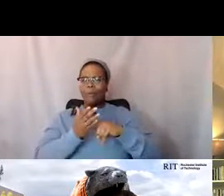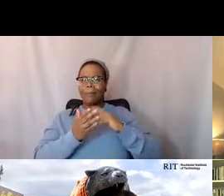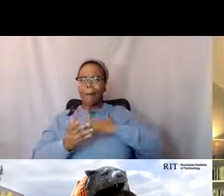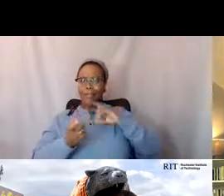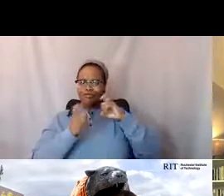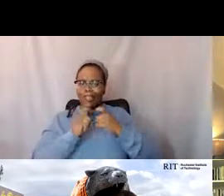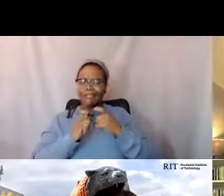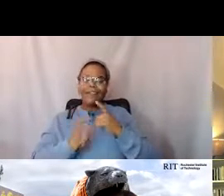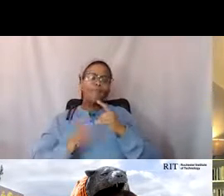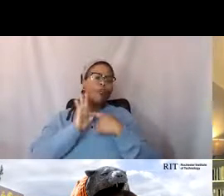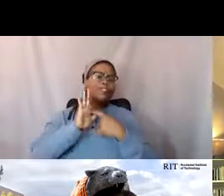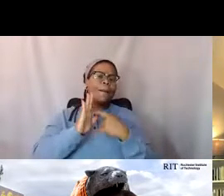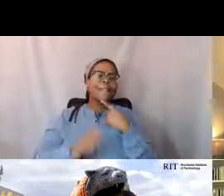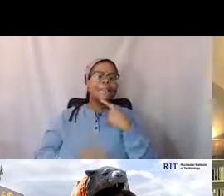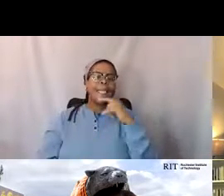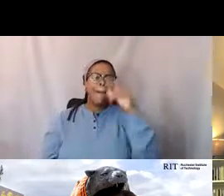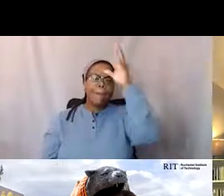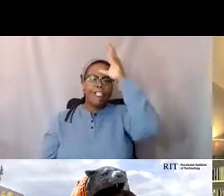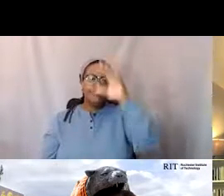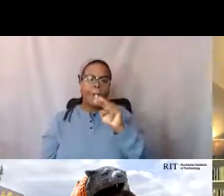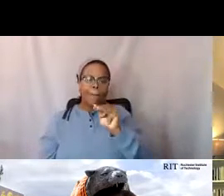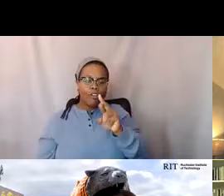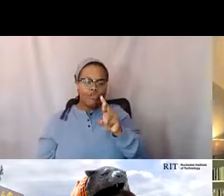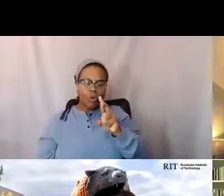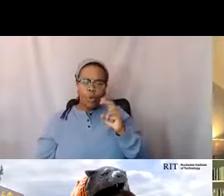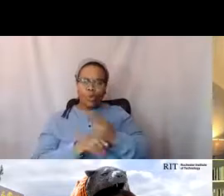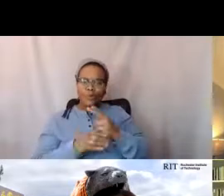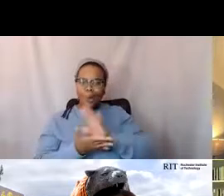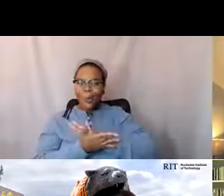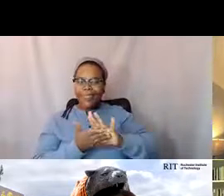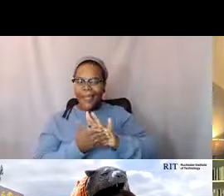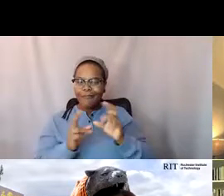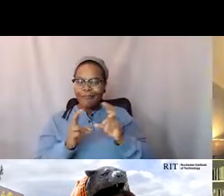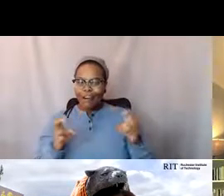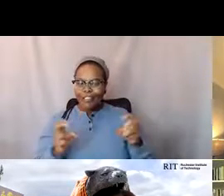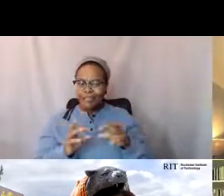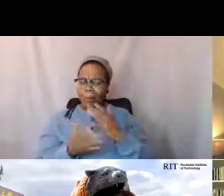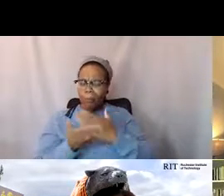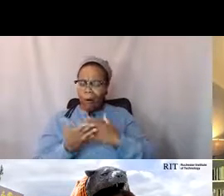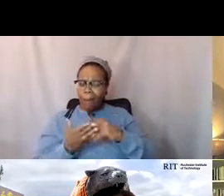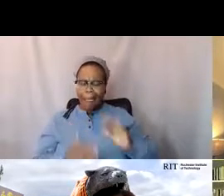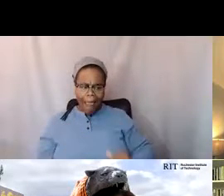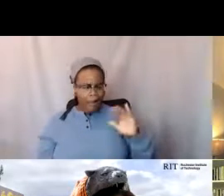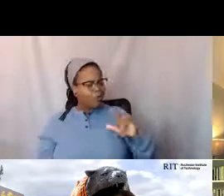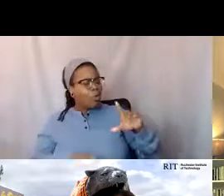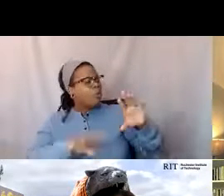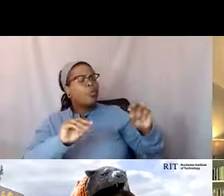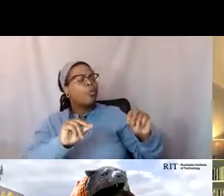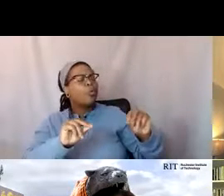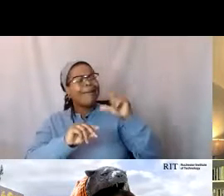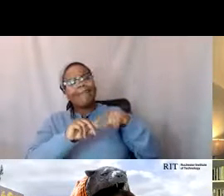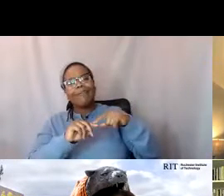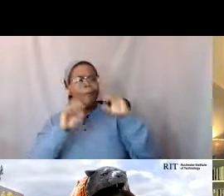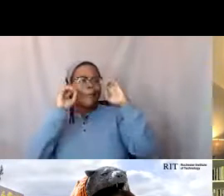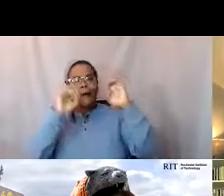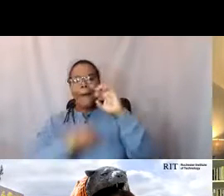those kinds of polite phrases, you know, there's a part of me in the way that I was raised was like, oh, you don't have to call me, you know, professor, you